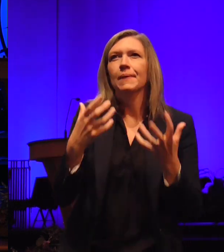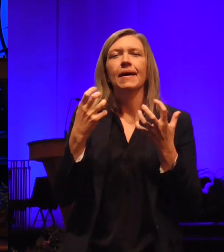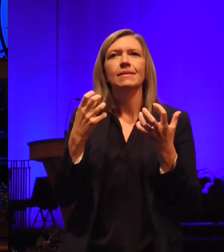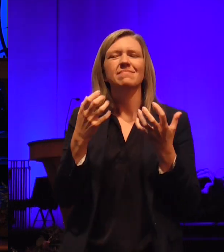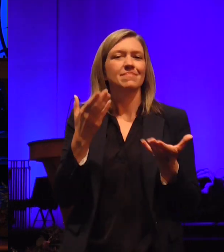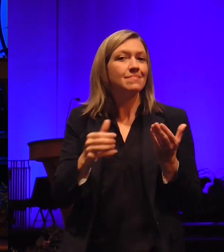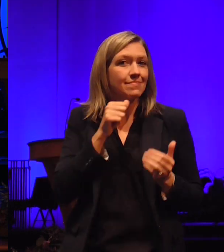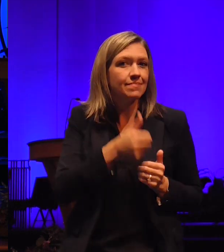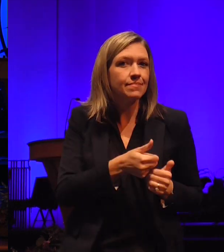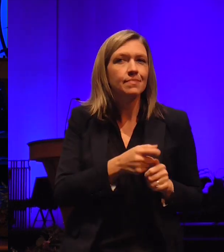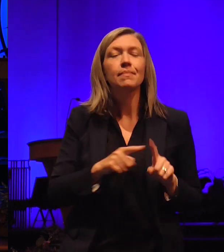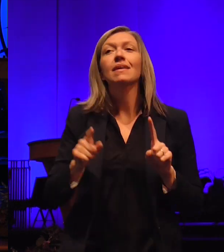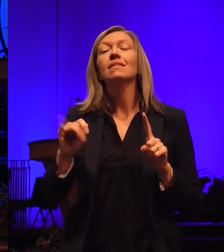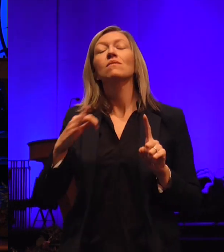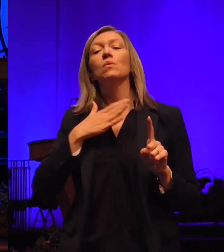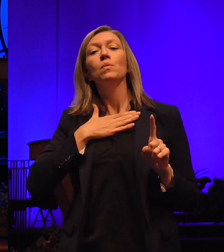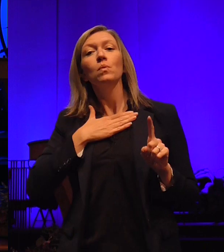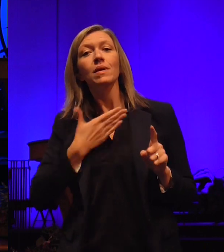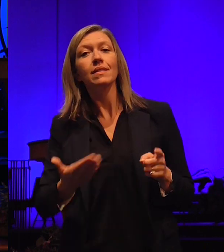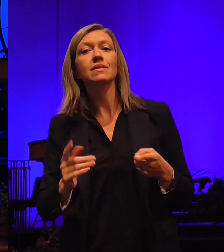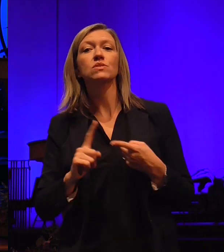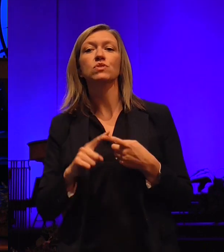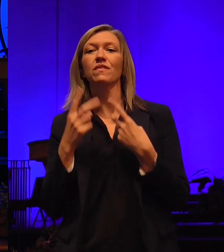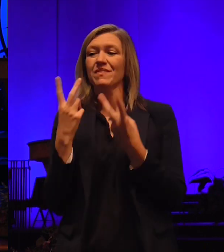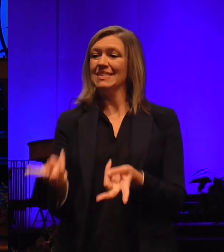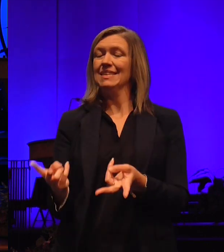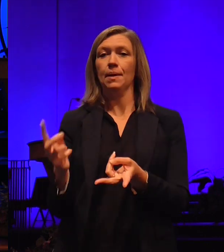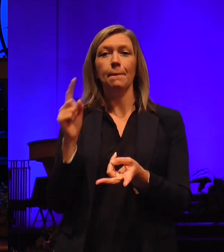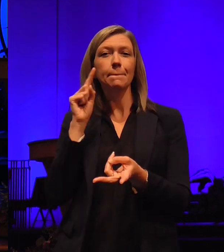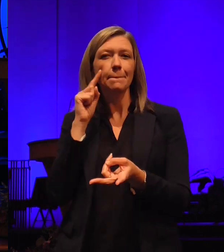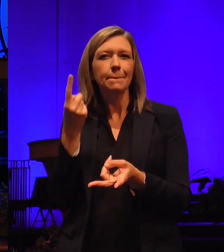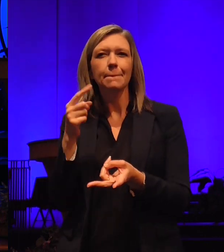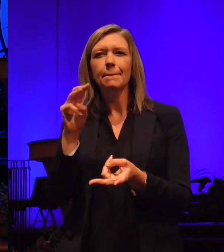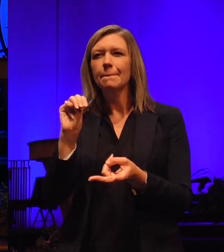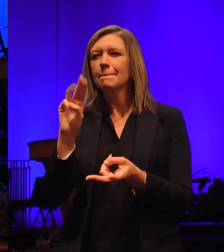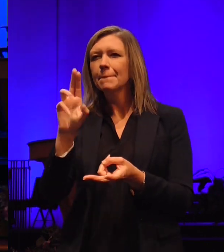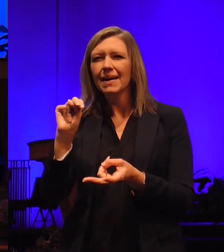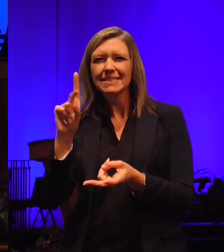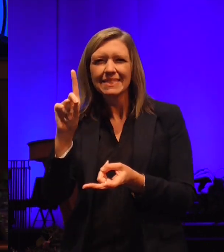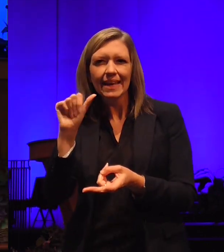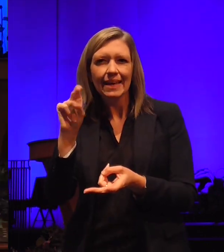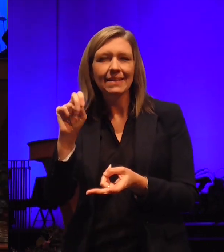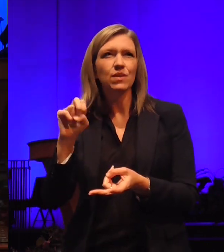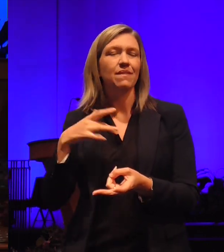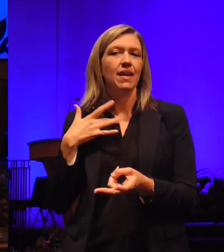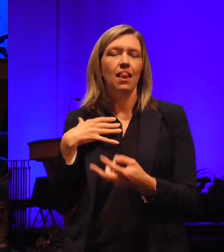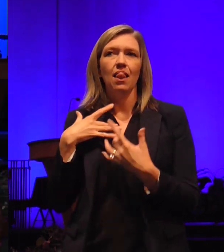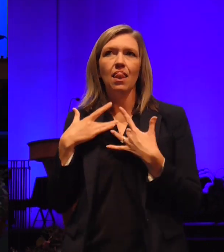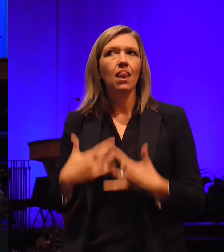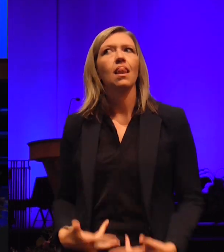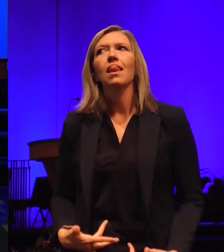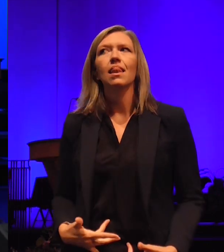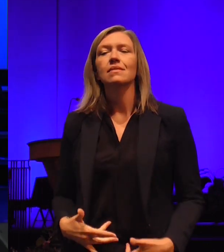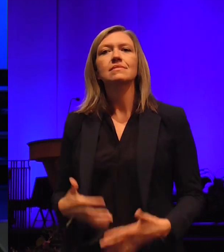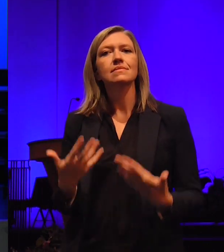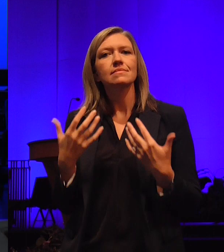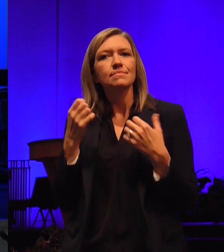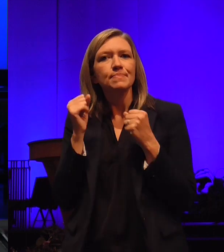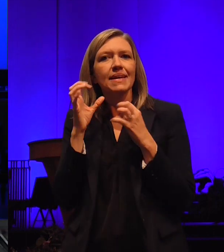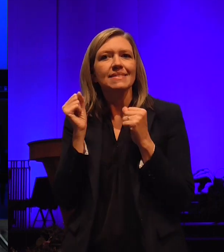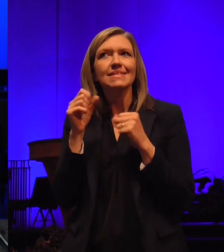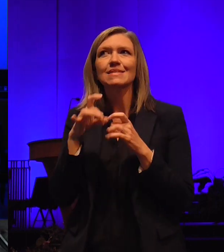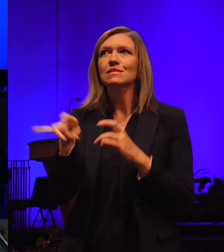but if we're willing to visit the mundane, even when we're feeling in the dumps, it's amazing what the